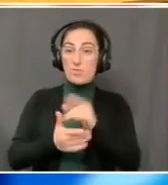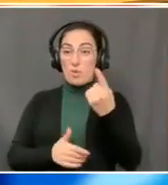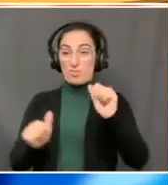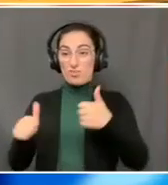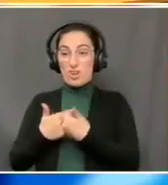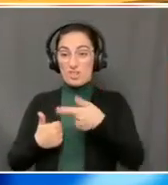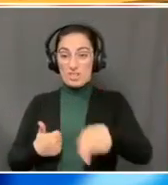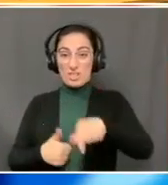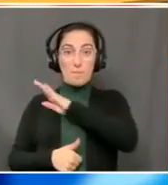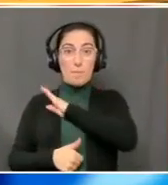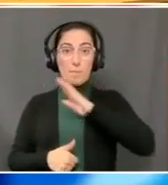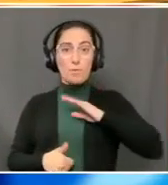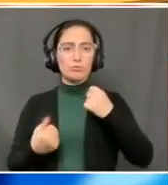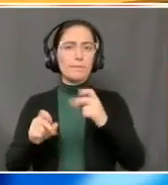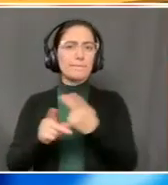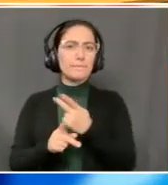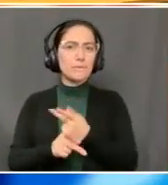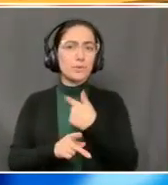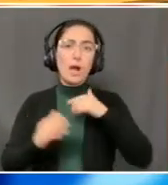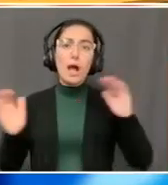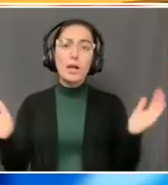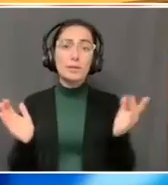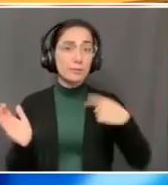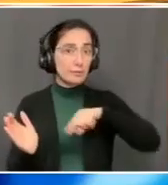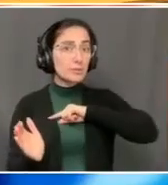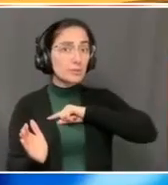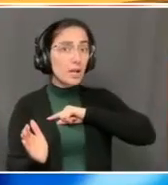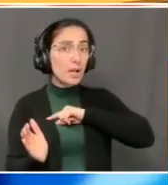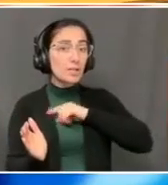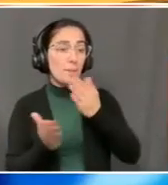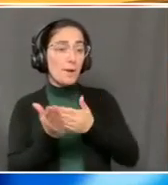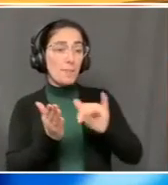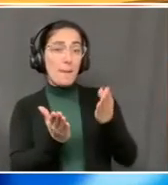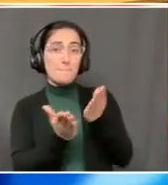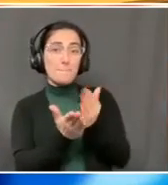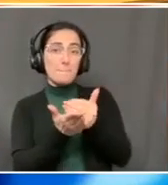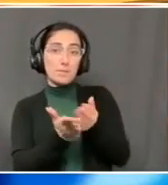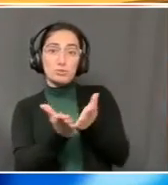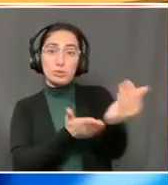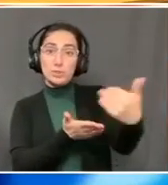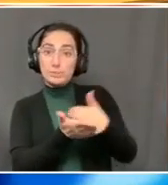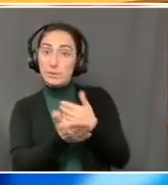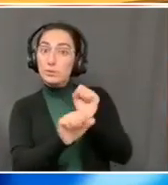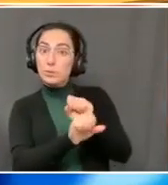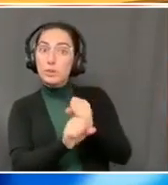out. So I would encourage us as part of that budget transparency work to still think about that.